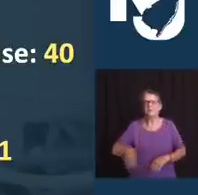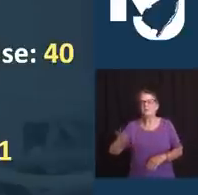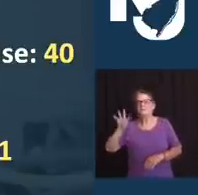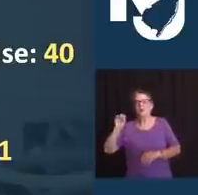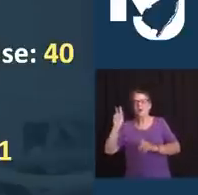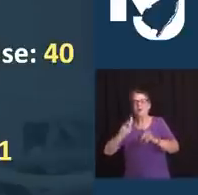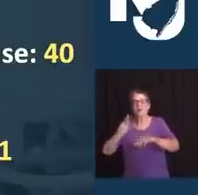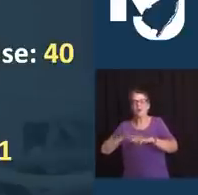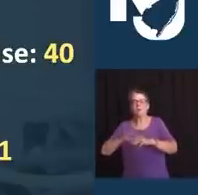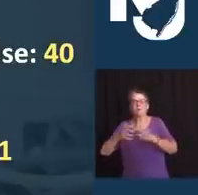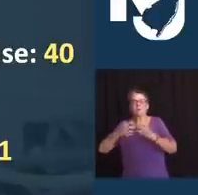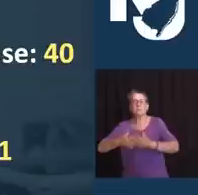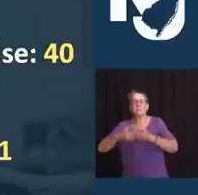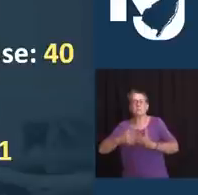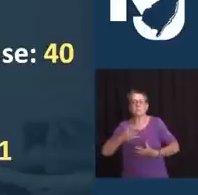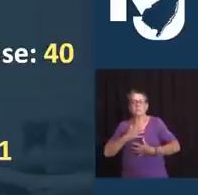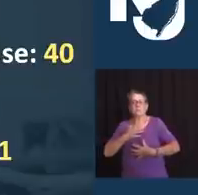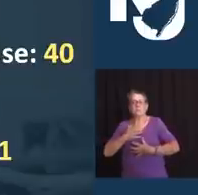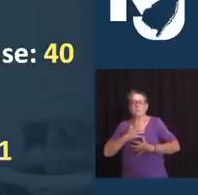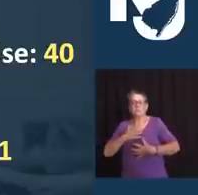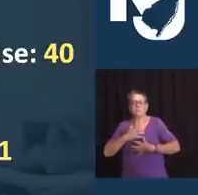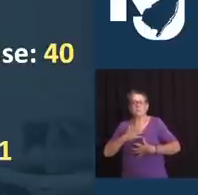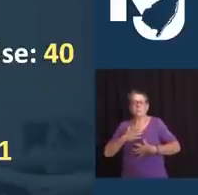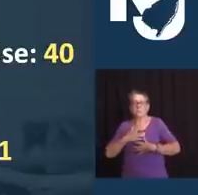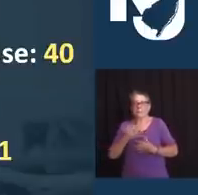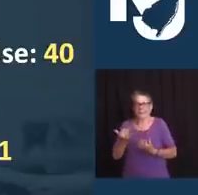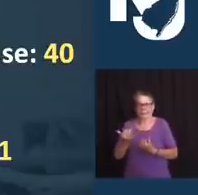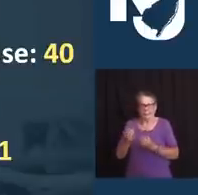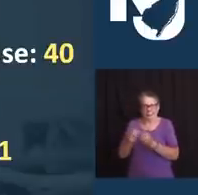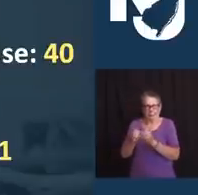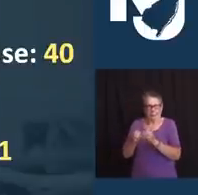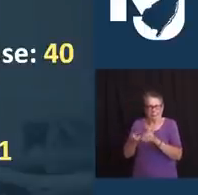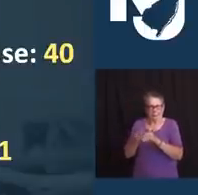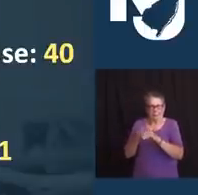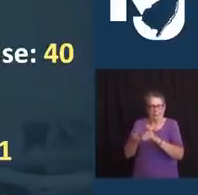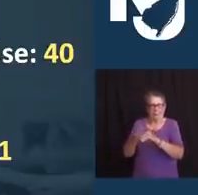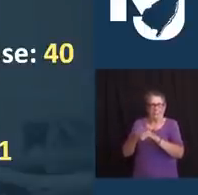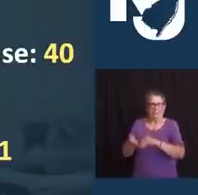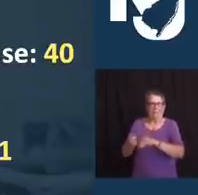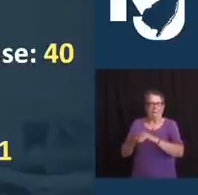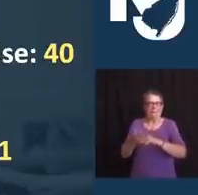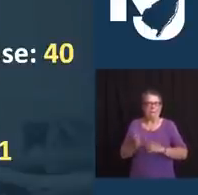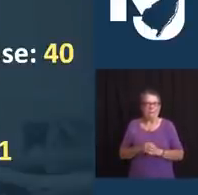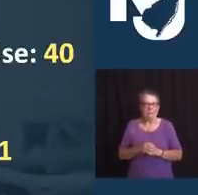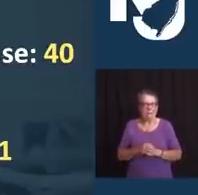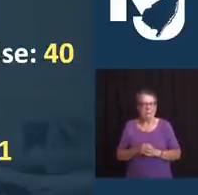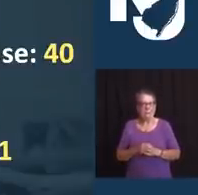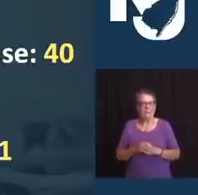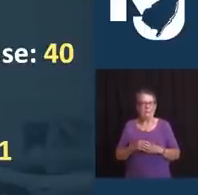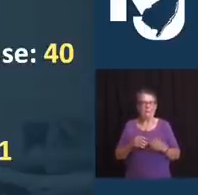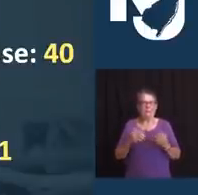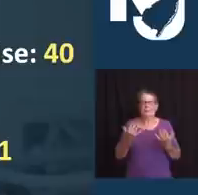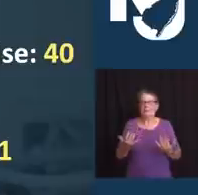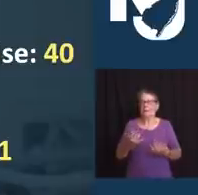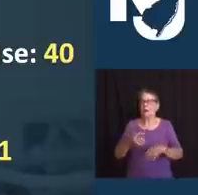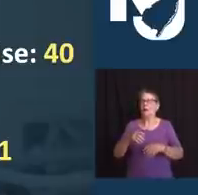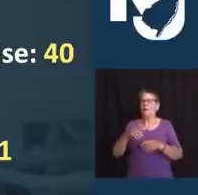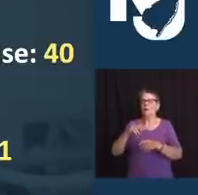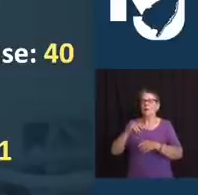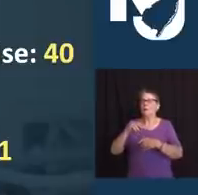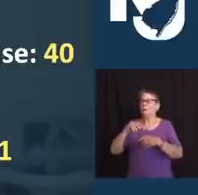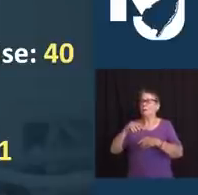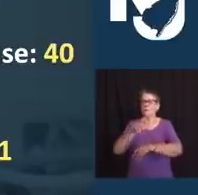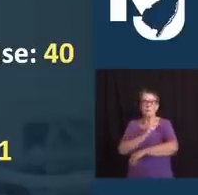up only slightly. Another 91 COVID positive patients entered our hospitals yesterday. That's our highest intake